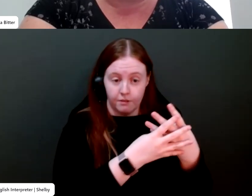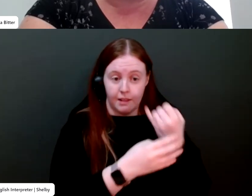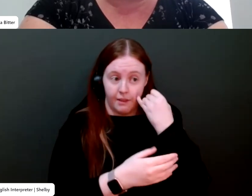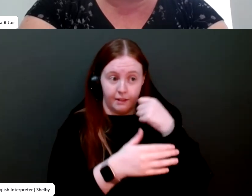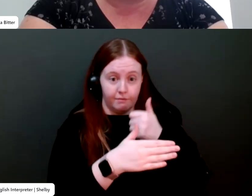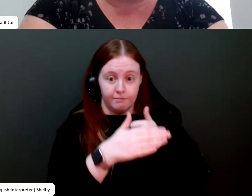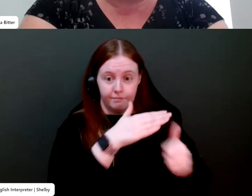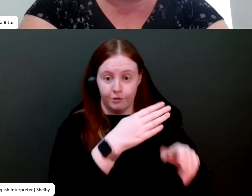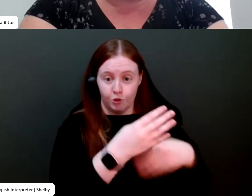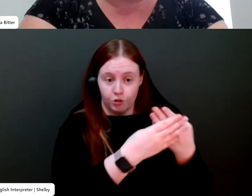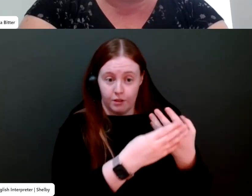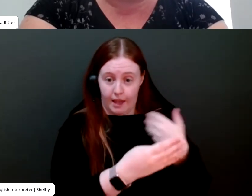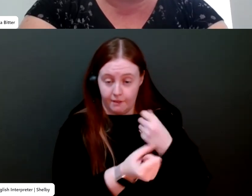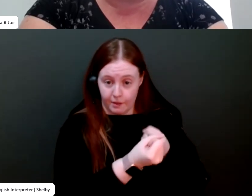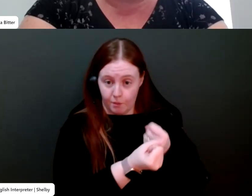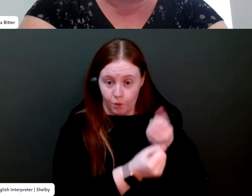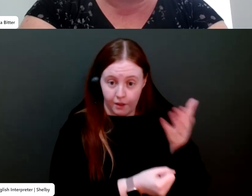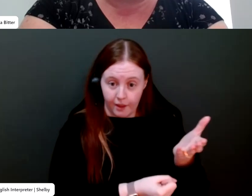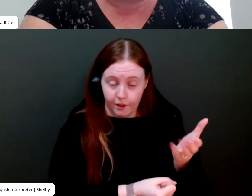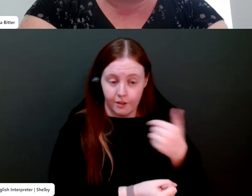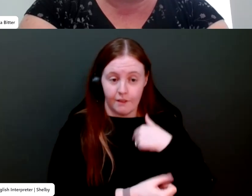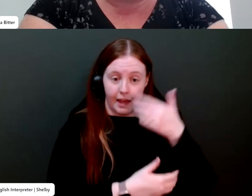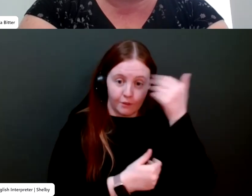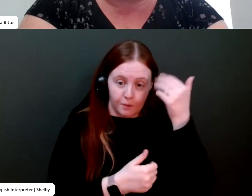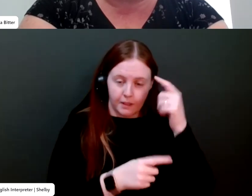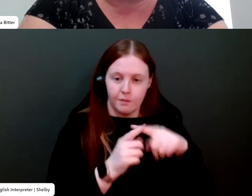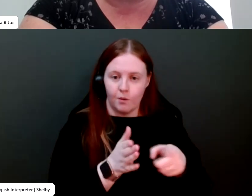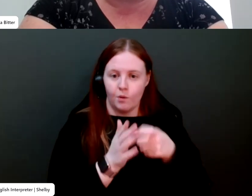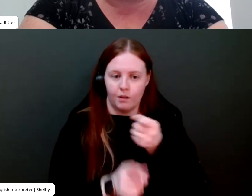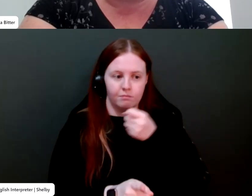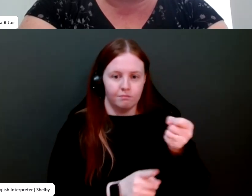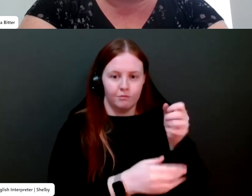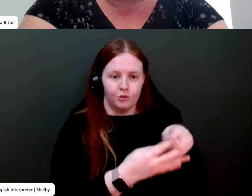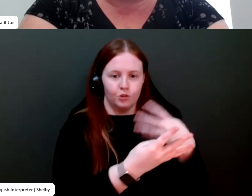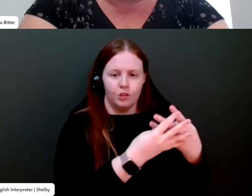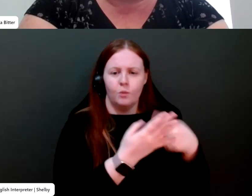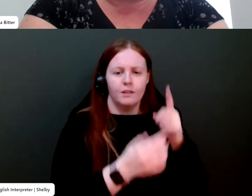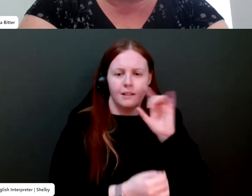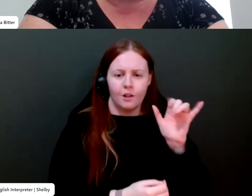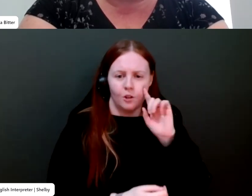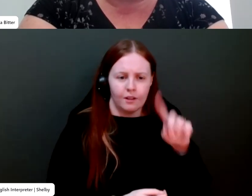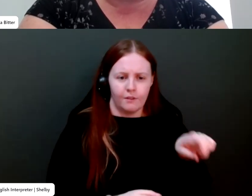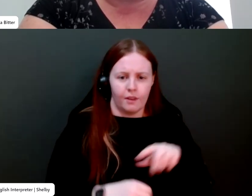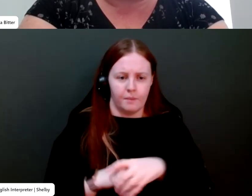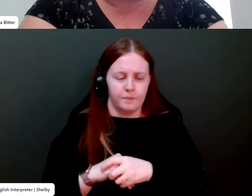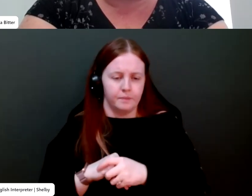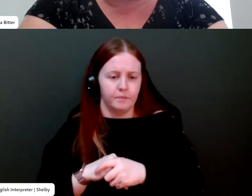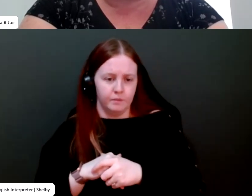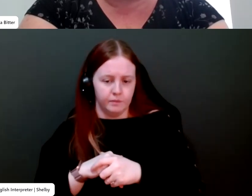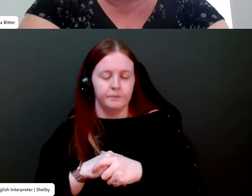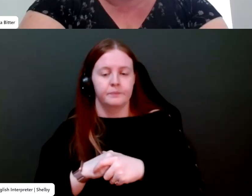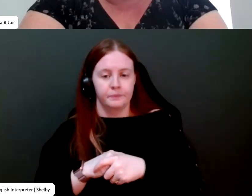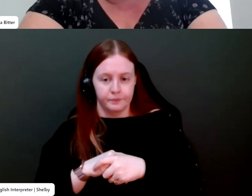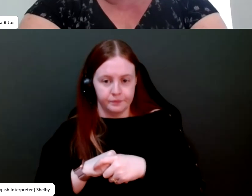what supports are there for people living with dementia if they have to go to jail? Can you give us a bit of a sense of that? Right.